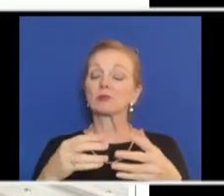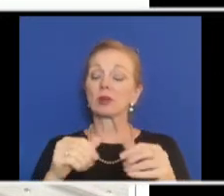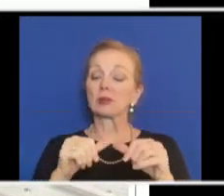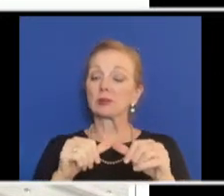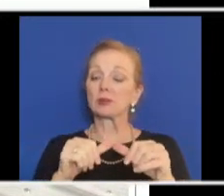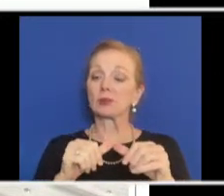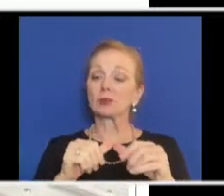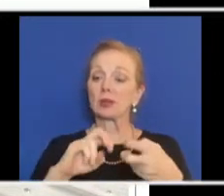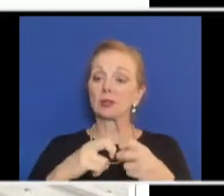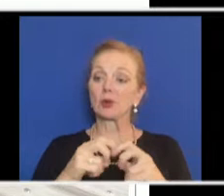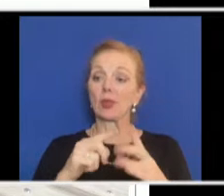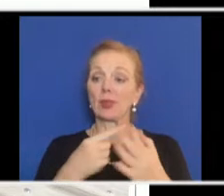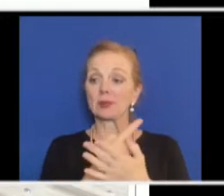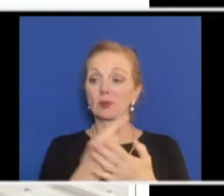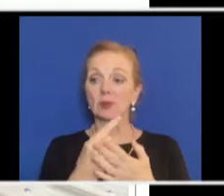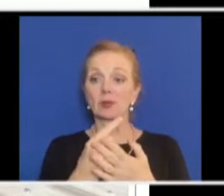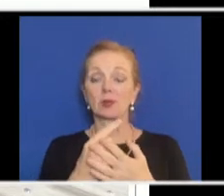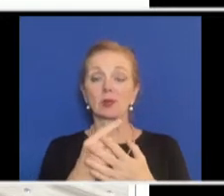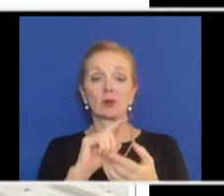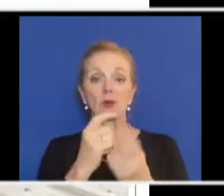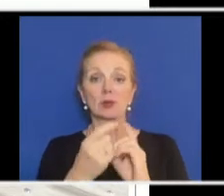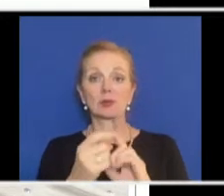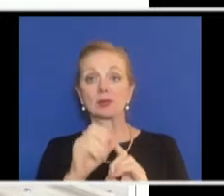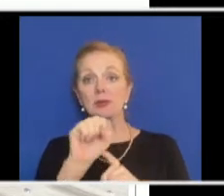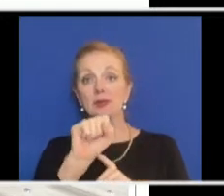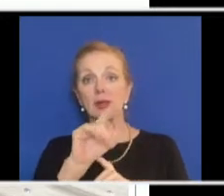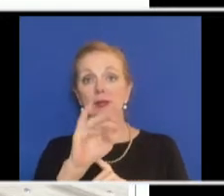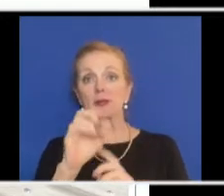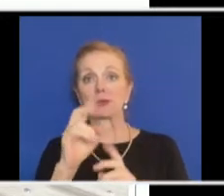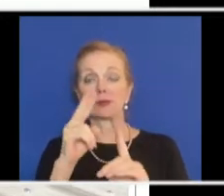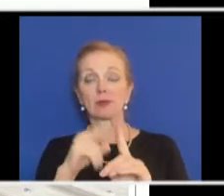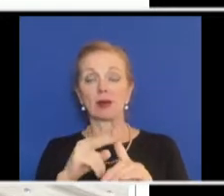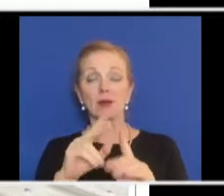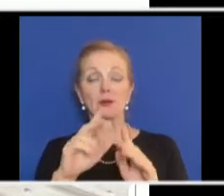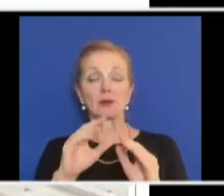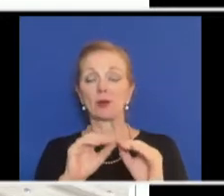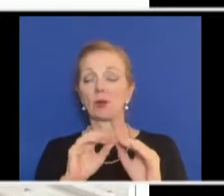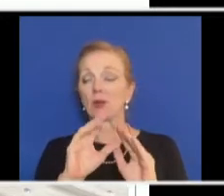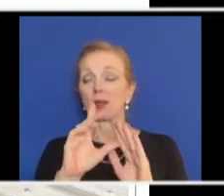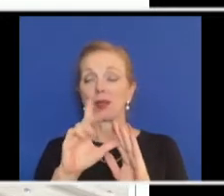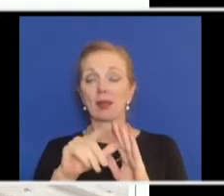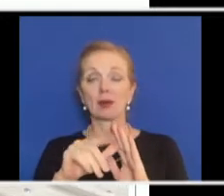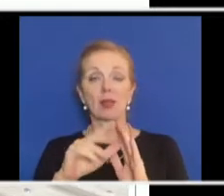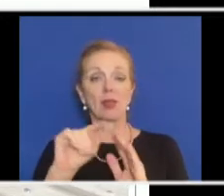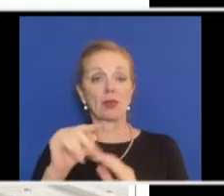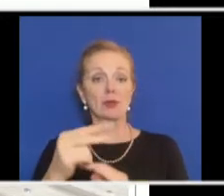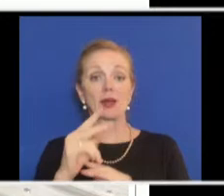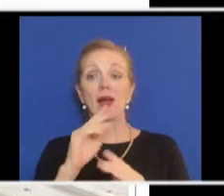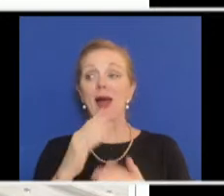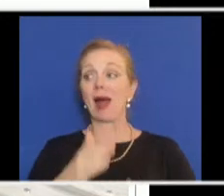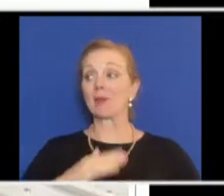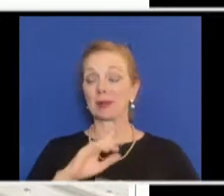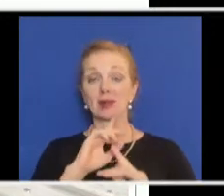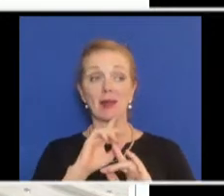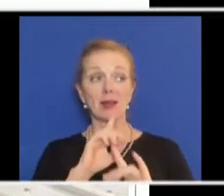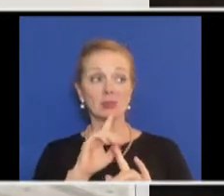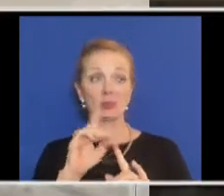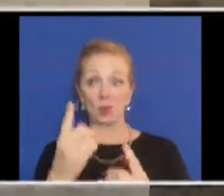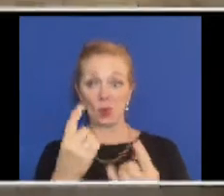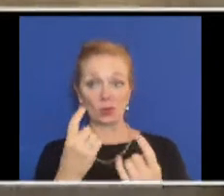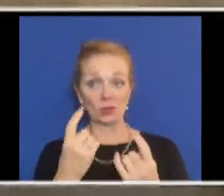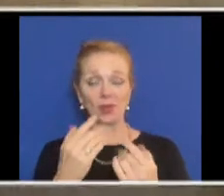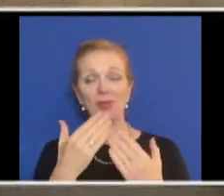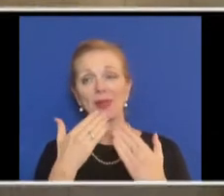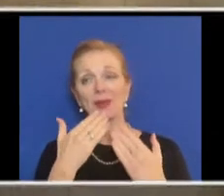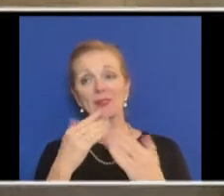through a revised site plan that will be filed no later than Thursday and we're happy to answer your questions thank you for your time and consideration